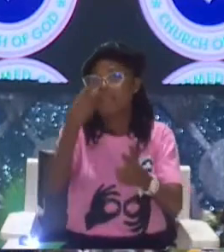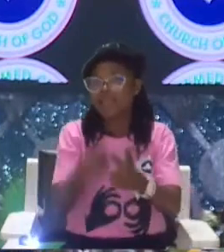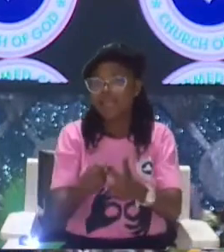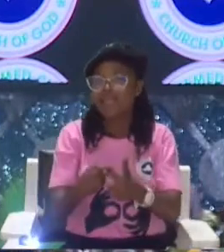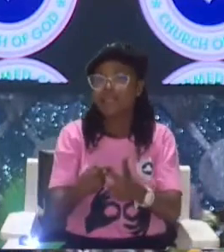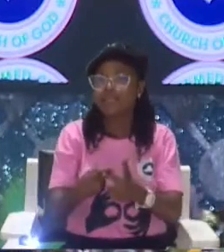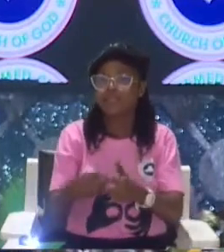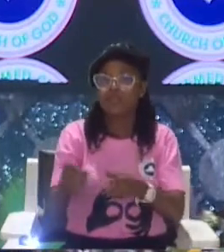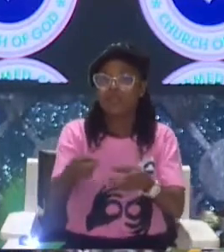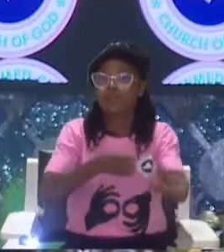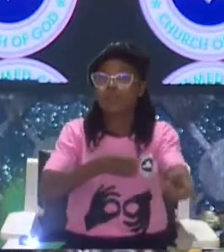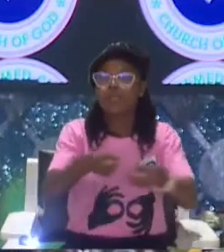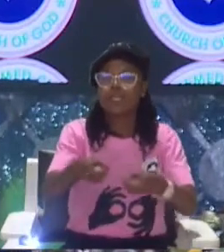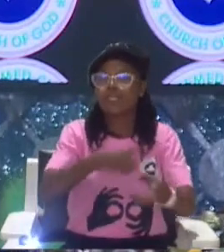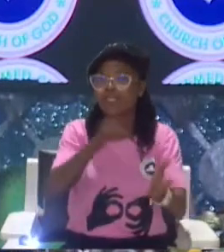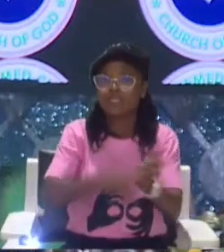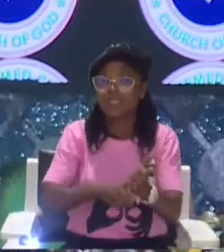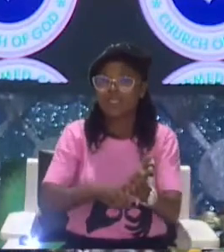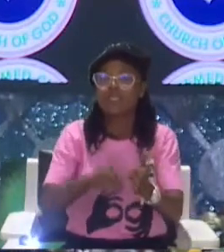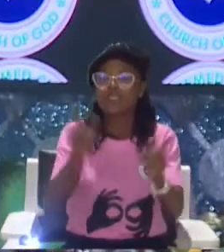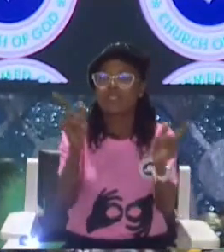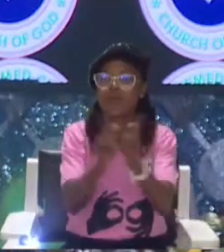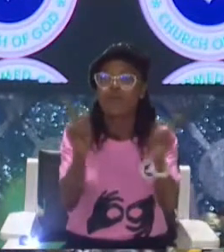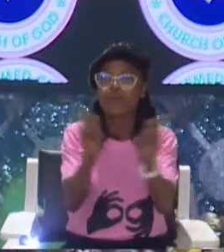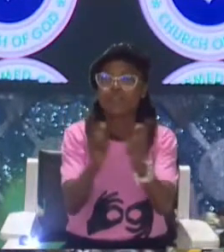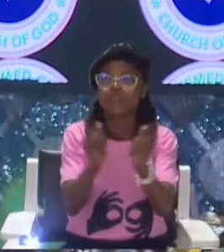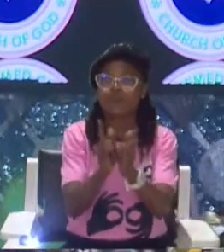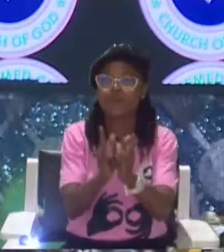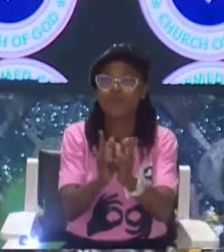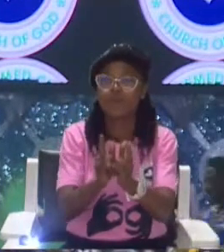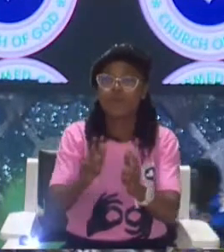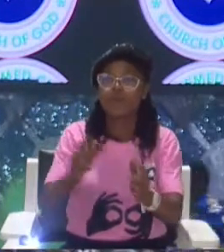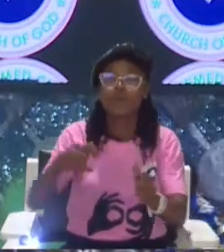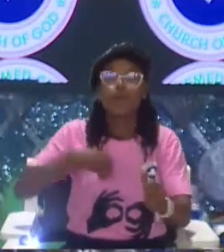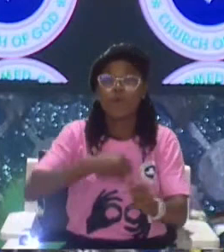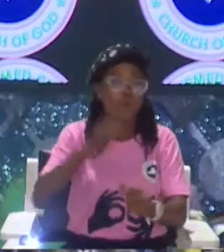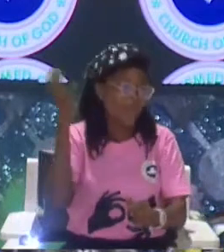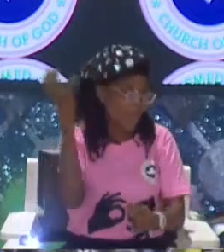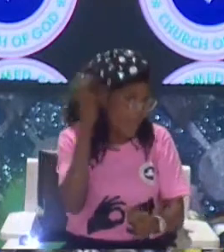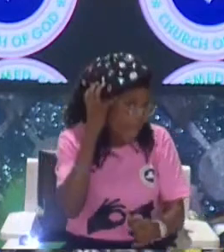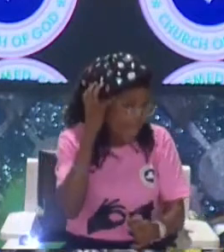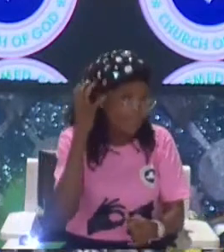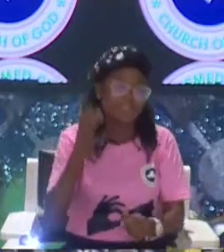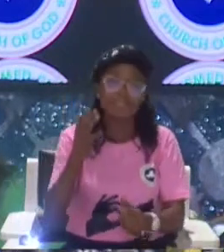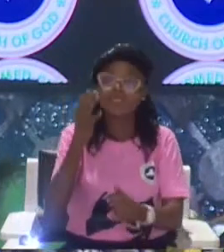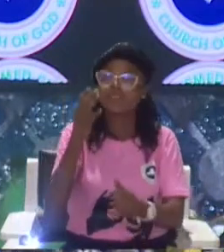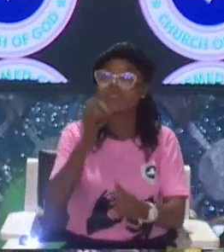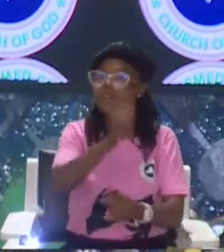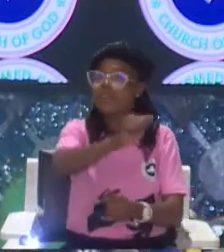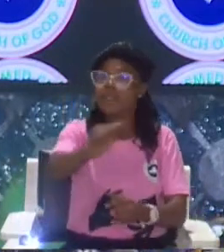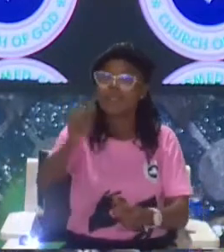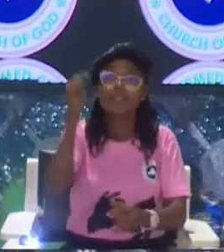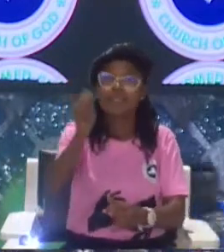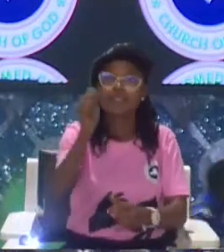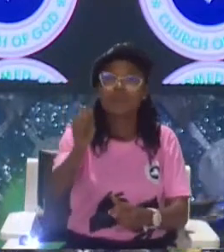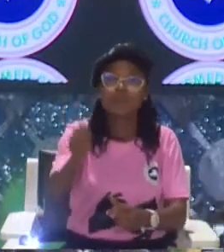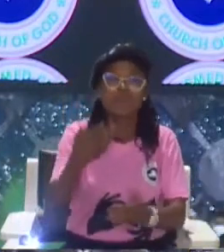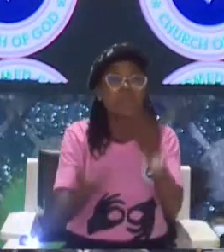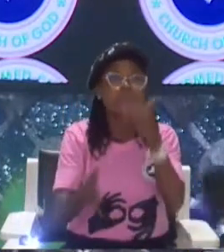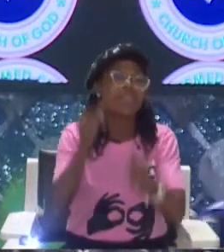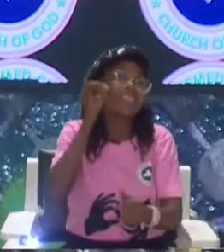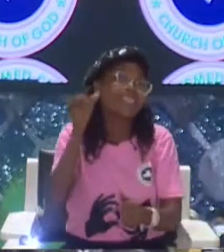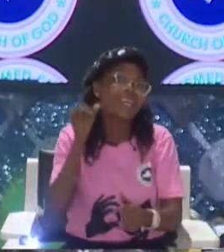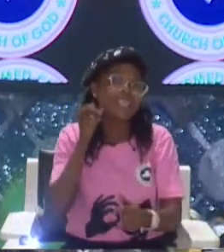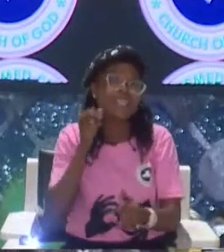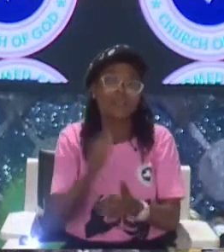convention. Nínú àjọ̀dún ọdún yìí. We had the testimony, I think it was yesterday or day before. A gbọ́ ẹ̀rí kan